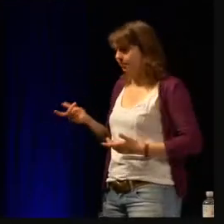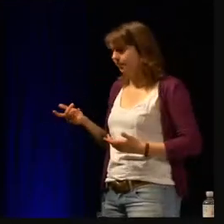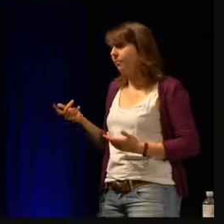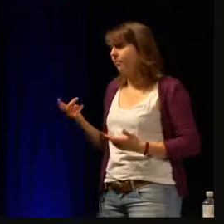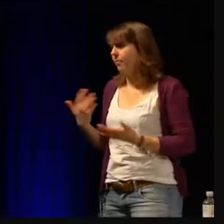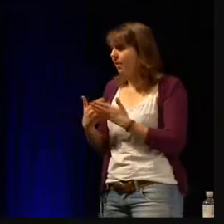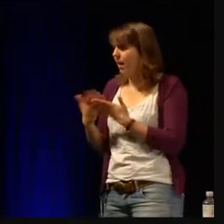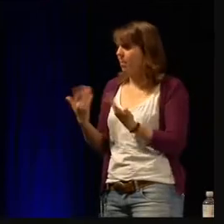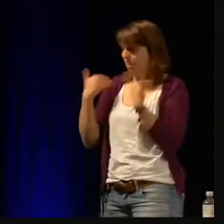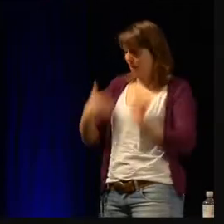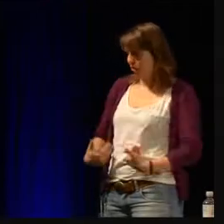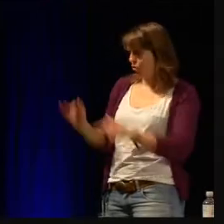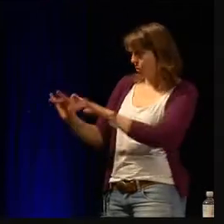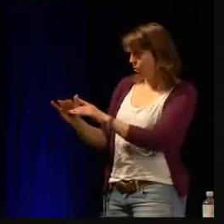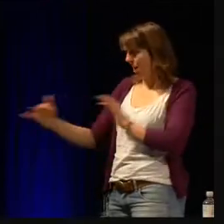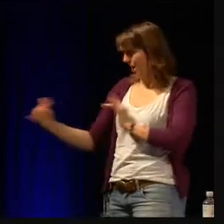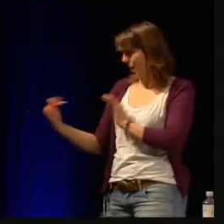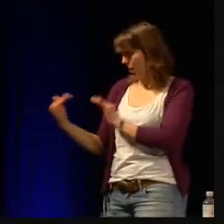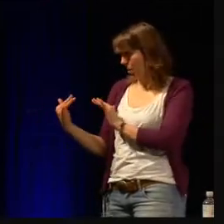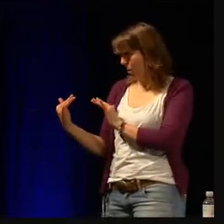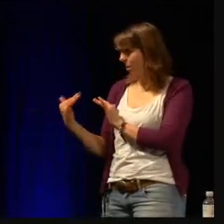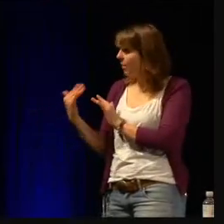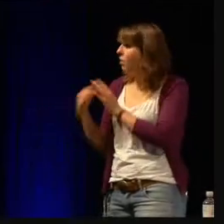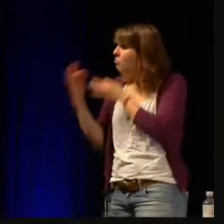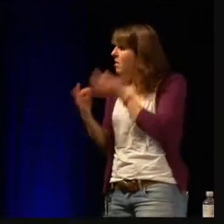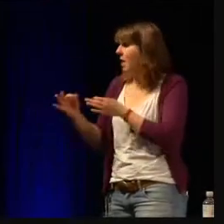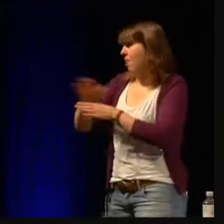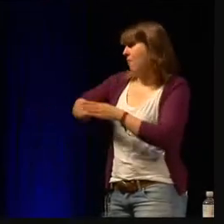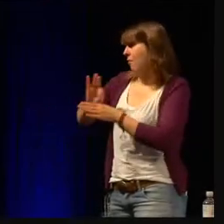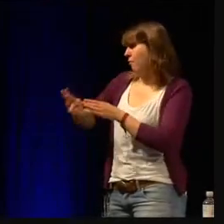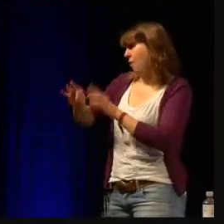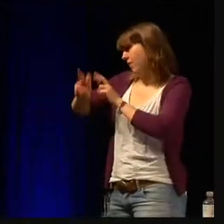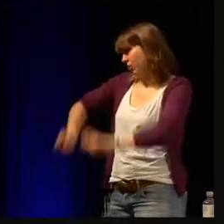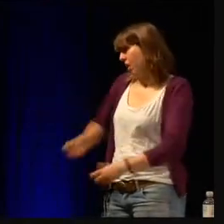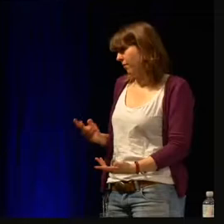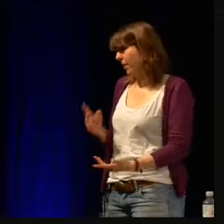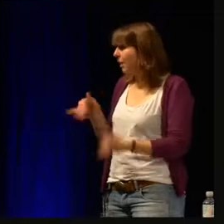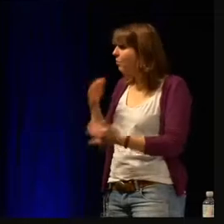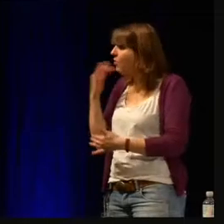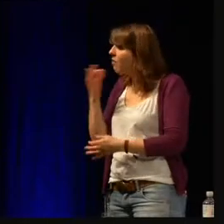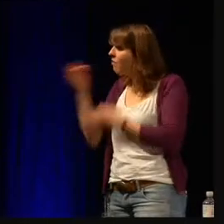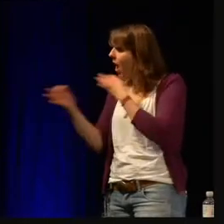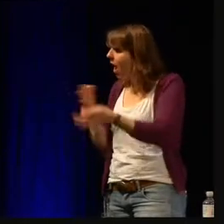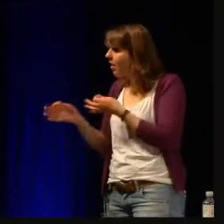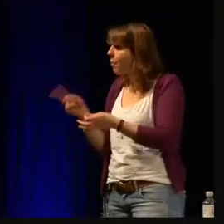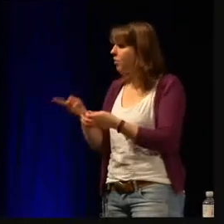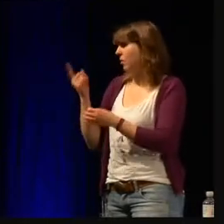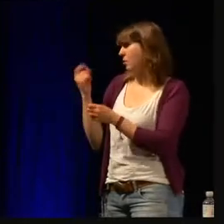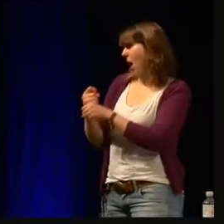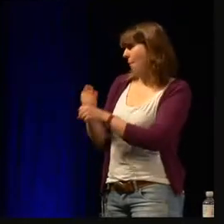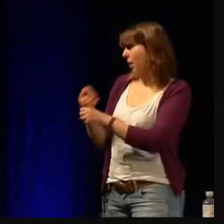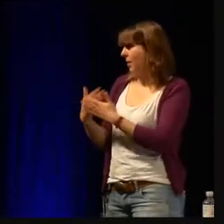And this concludes my part on the human-machine interaction, a field that's affected, concerned with those